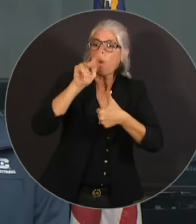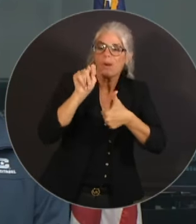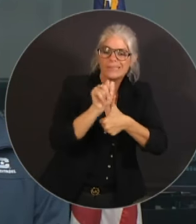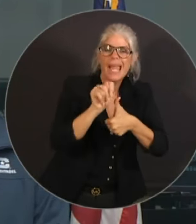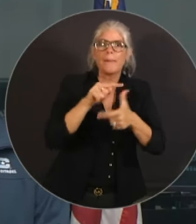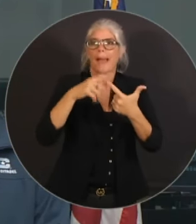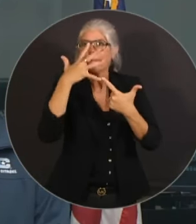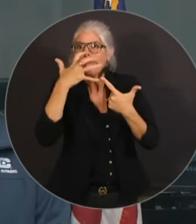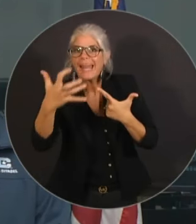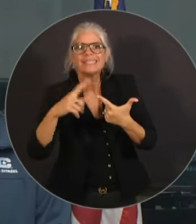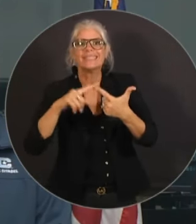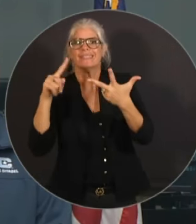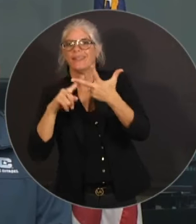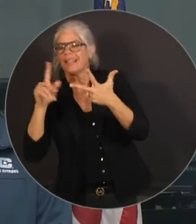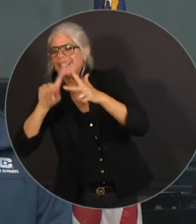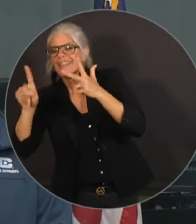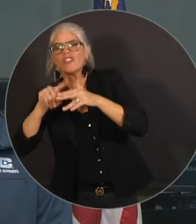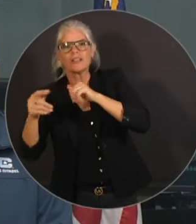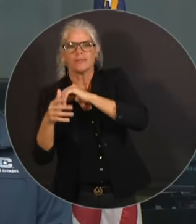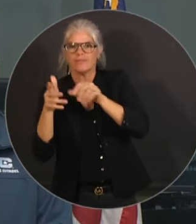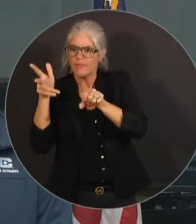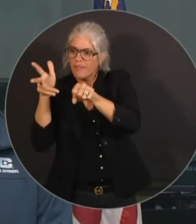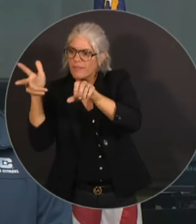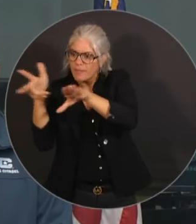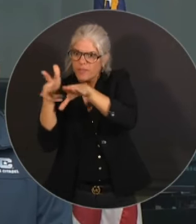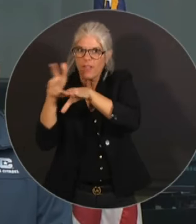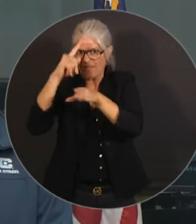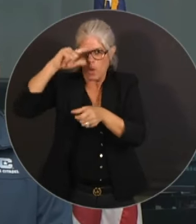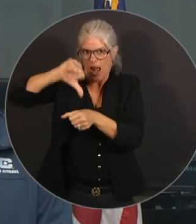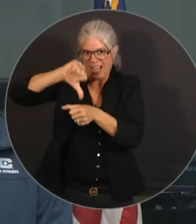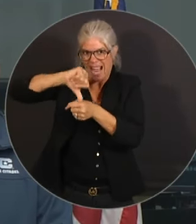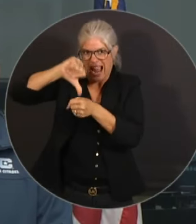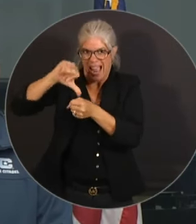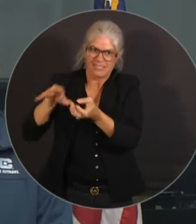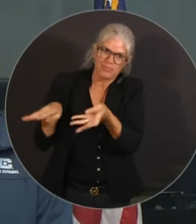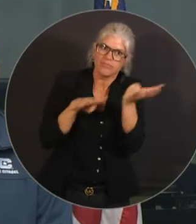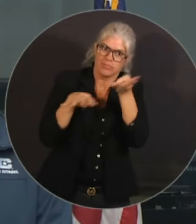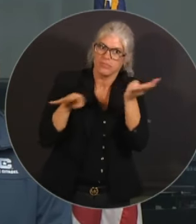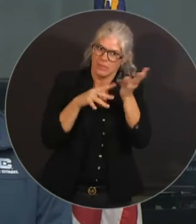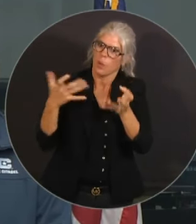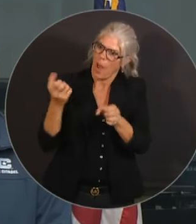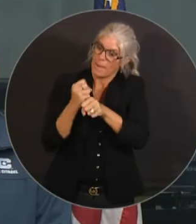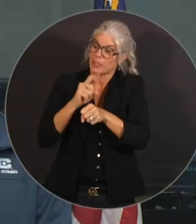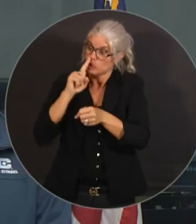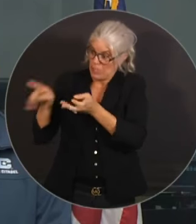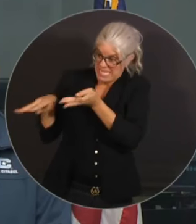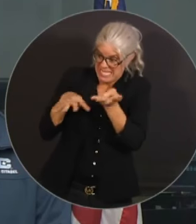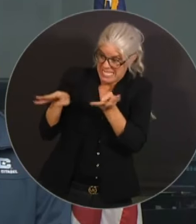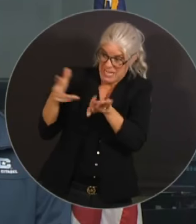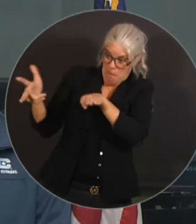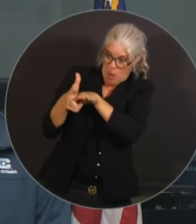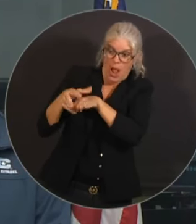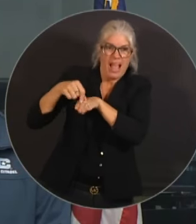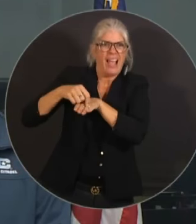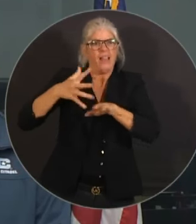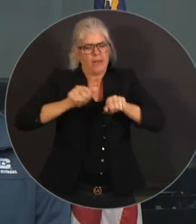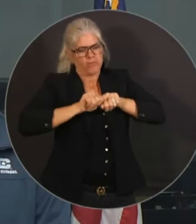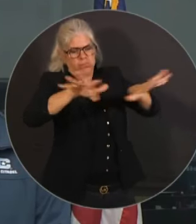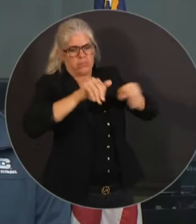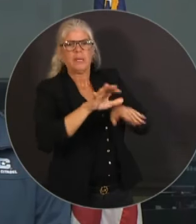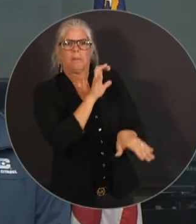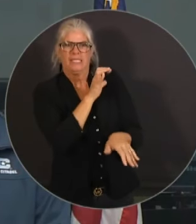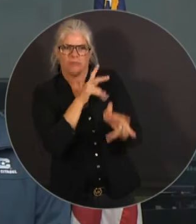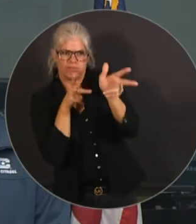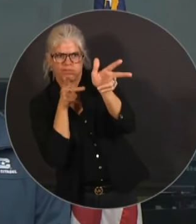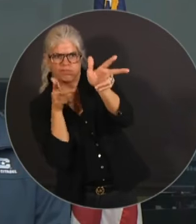will see fuel trucks utilizing the right lane to bypass traffic. It's important for the continuity of operations that we have that space to work